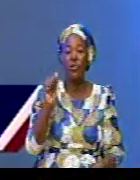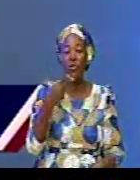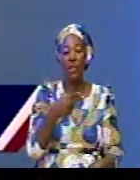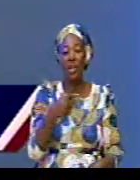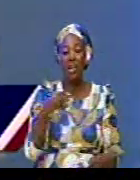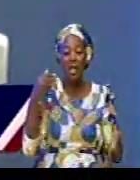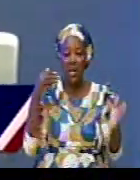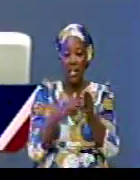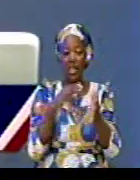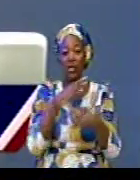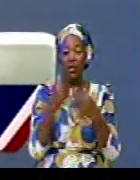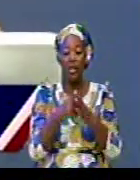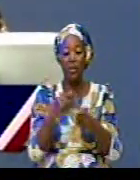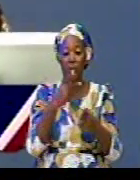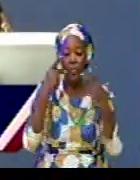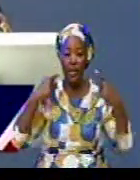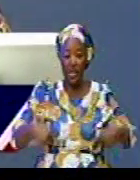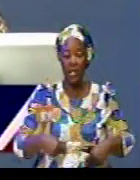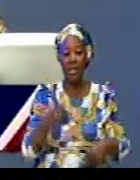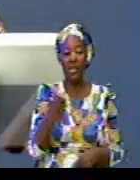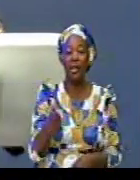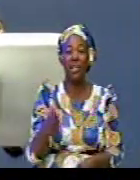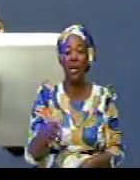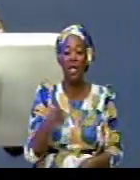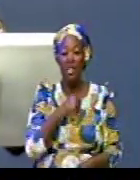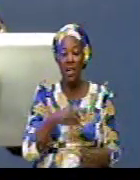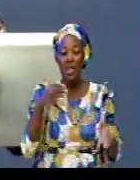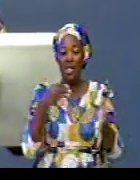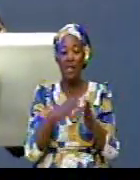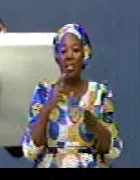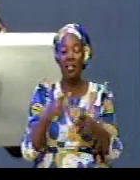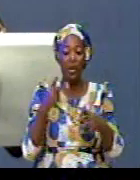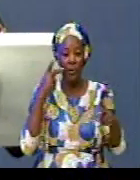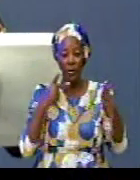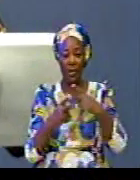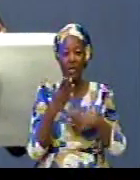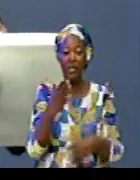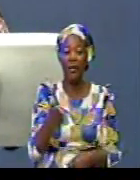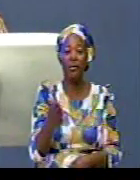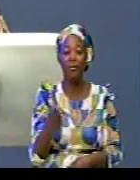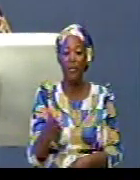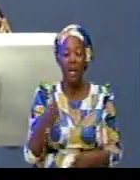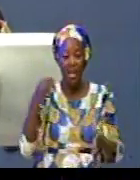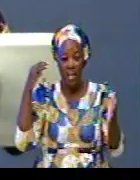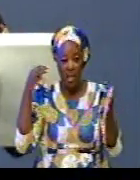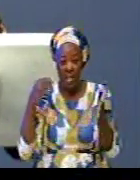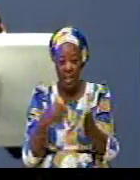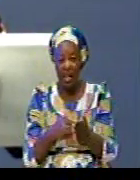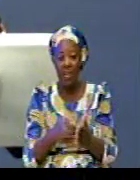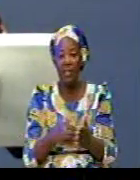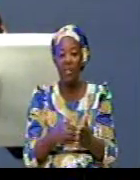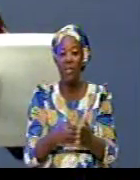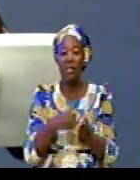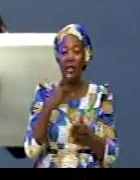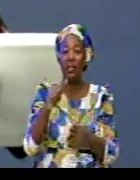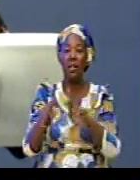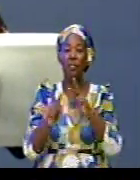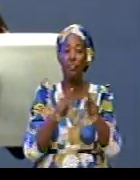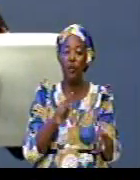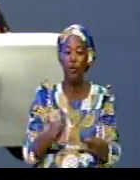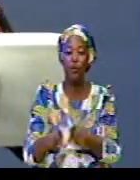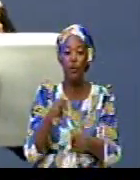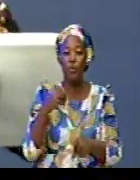of Judah, against the princes thereof, against the priests thereof,